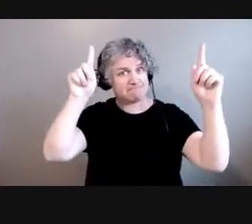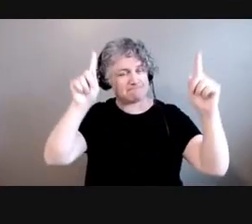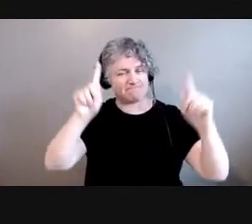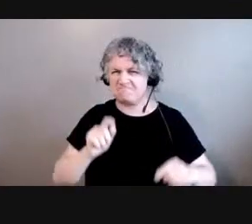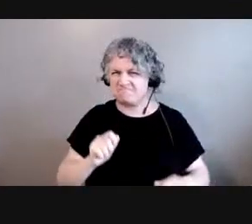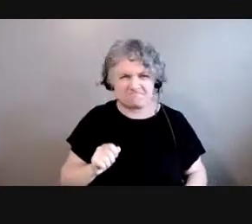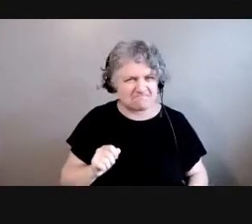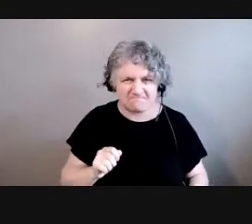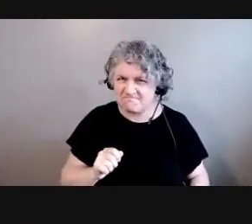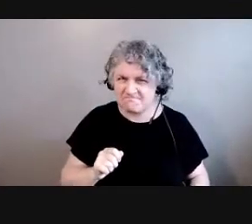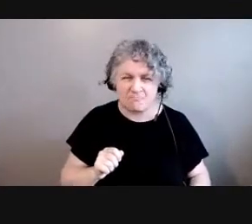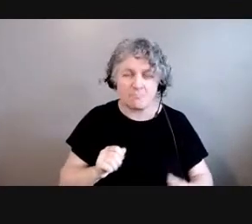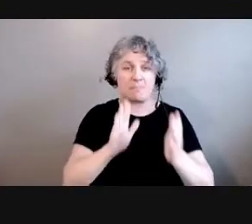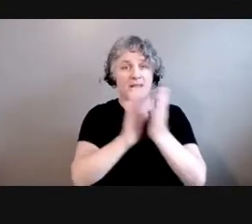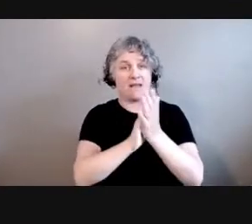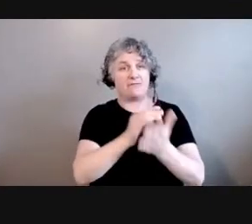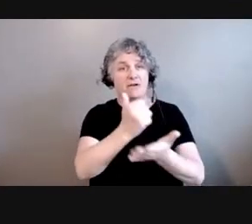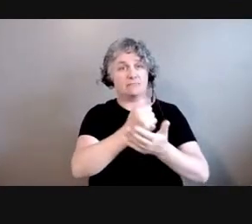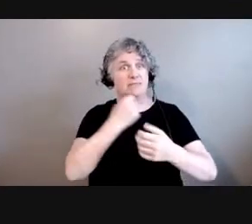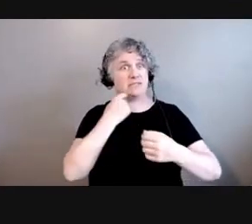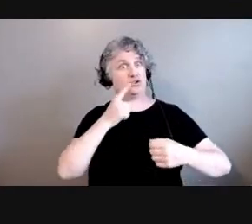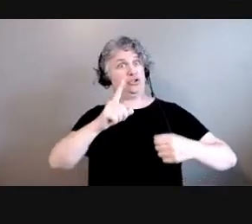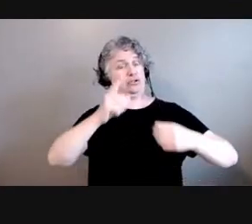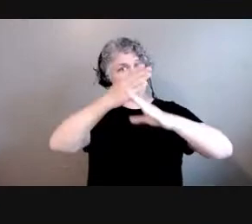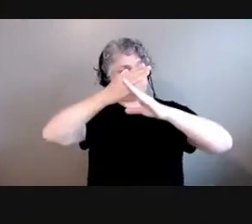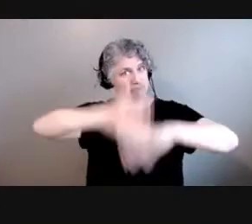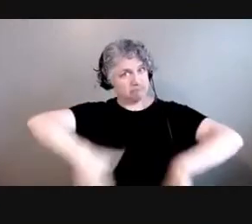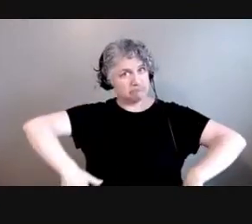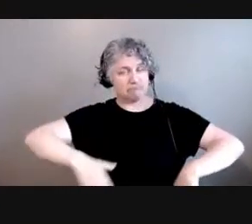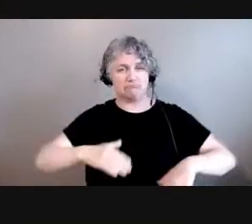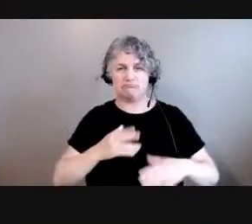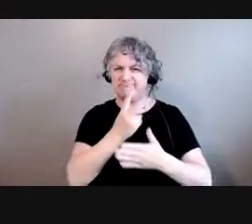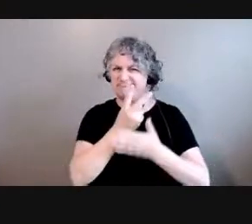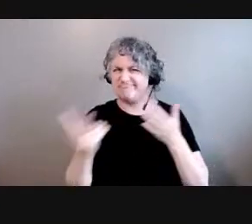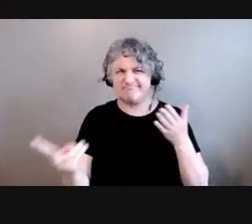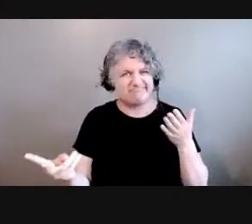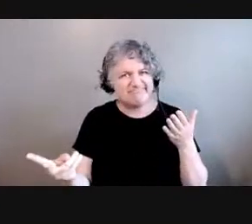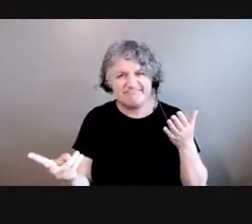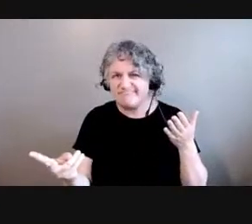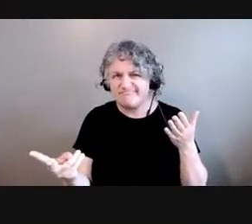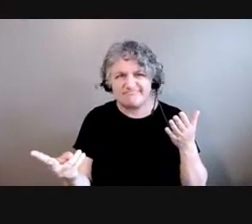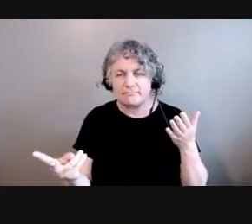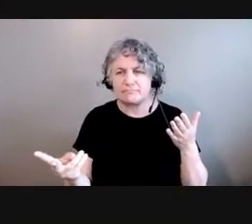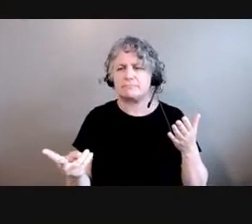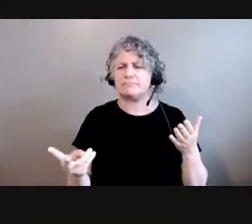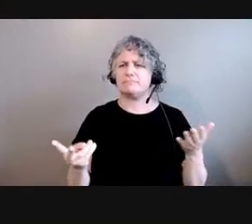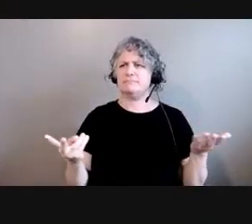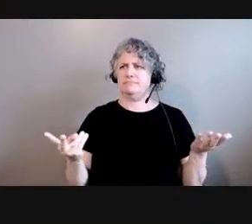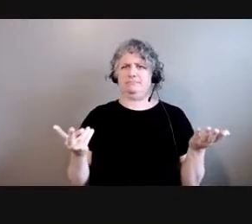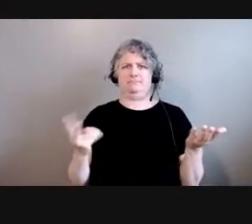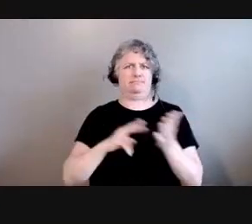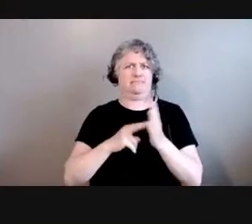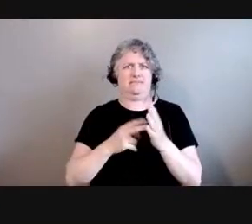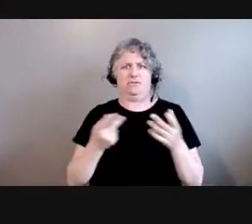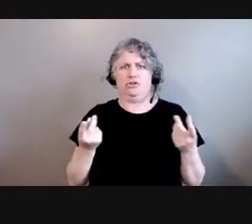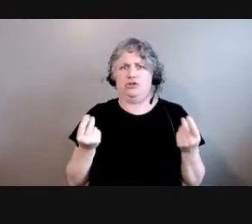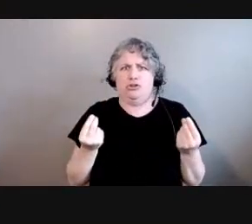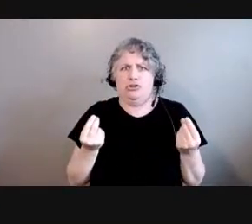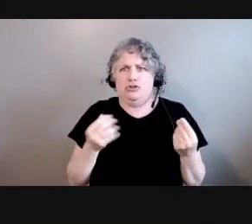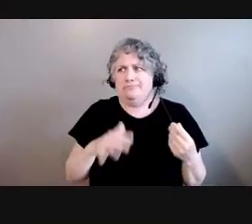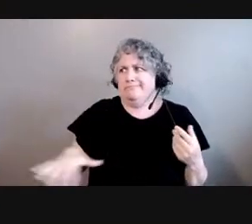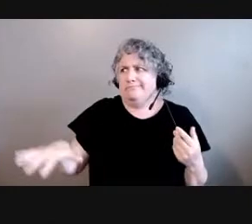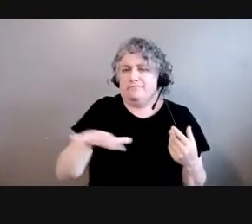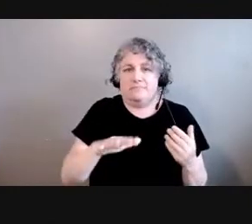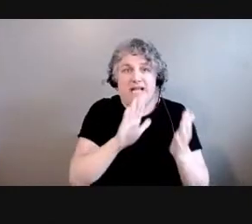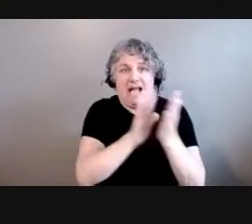Asking for help in order to ensure something is accessible for us doesn't work. Where does that leave us though? If asking for something doesn't